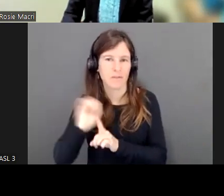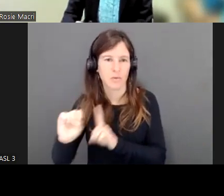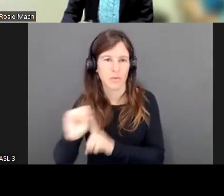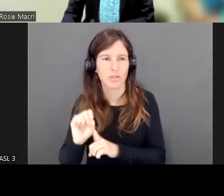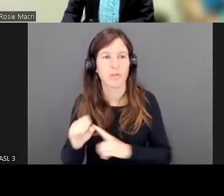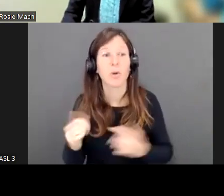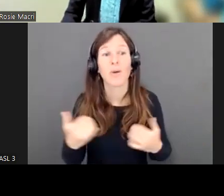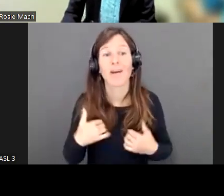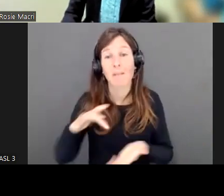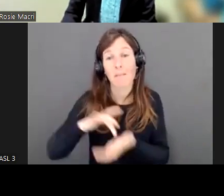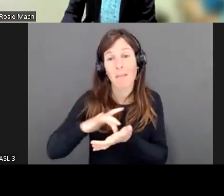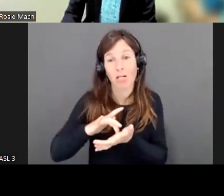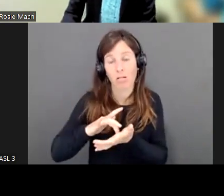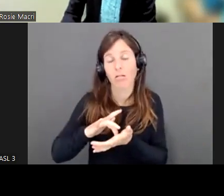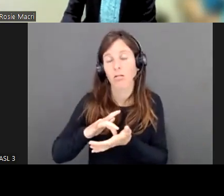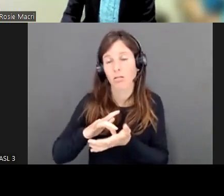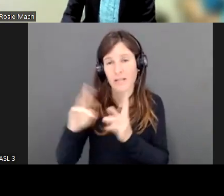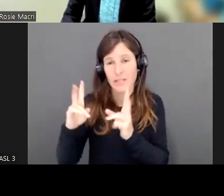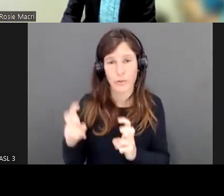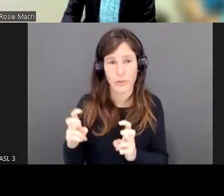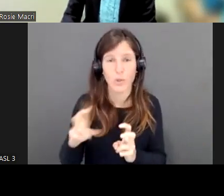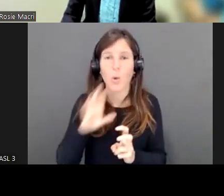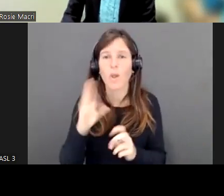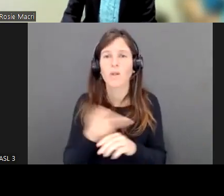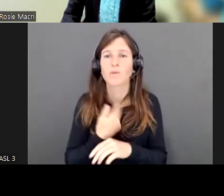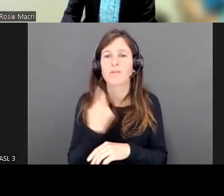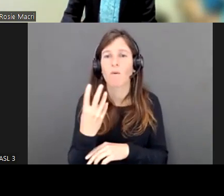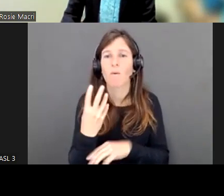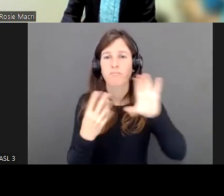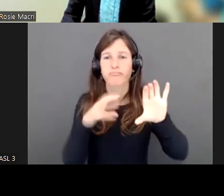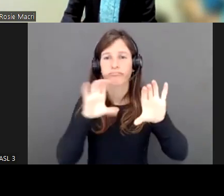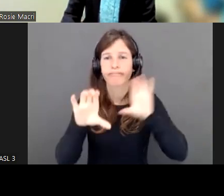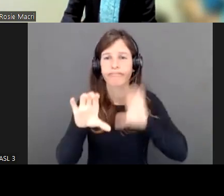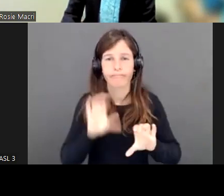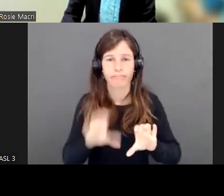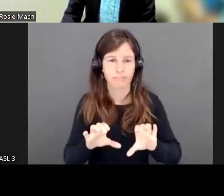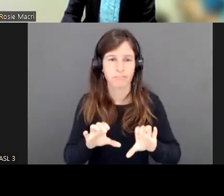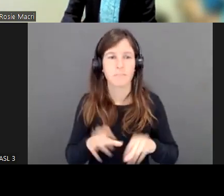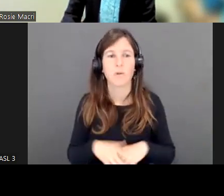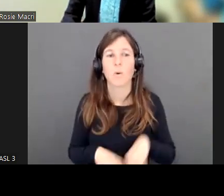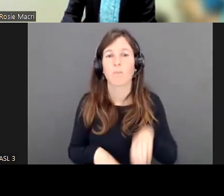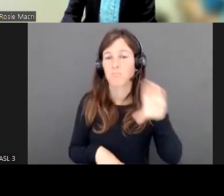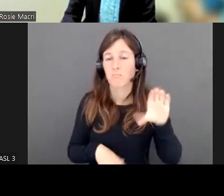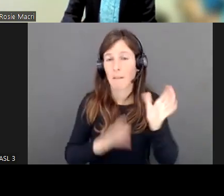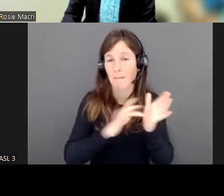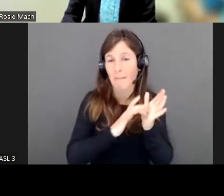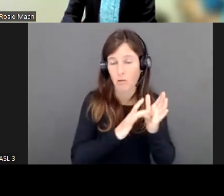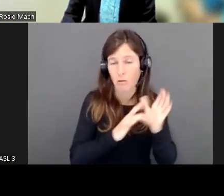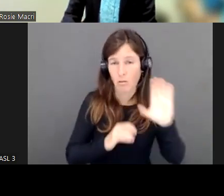do a 4-box method that's used in this approach. And so we have the medical indications, we